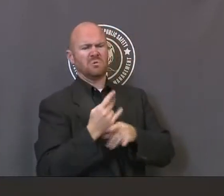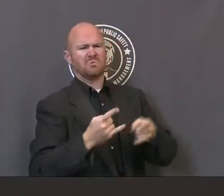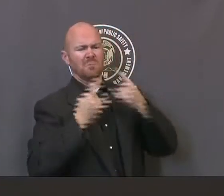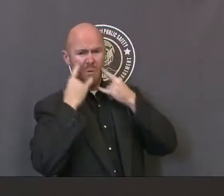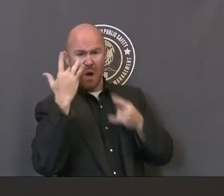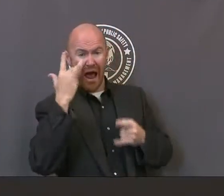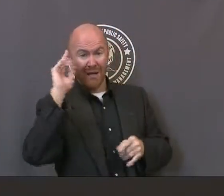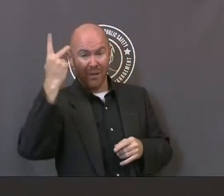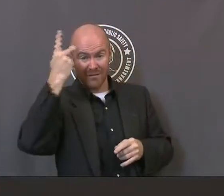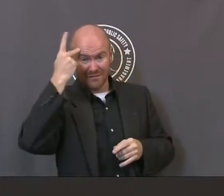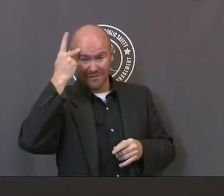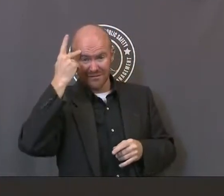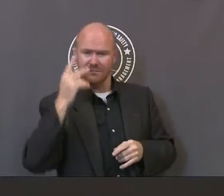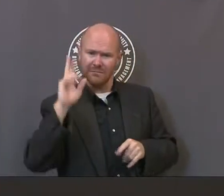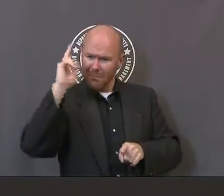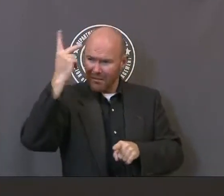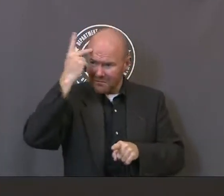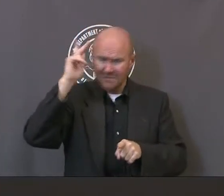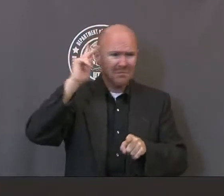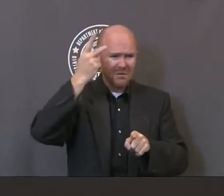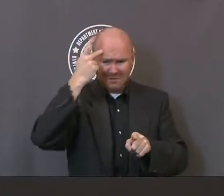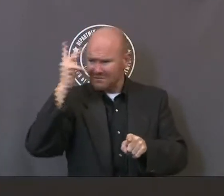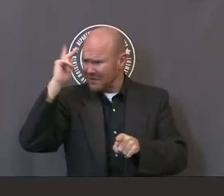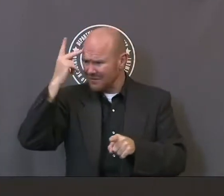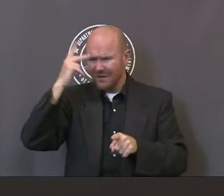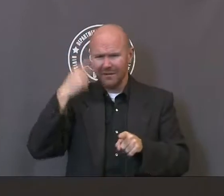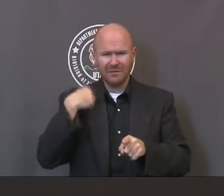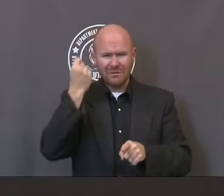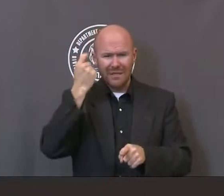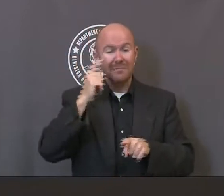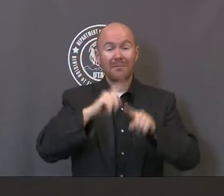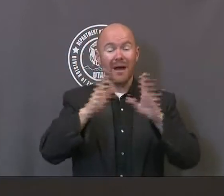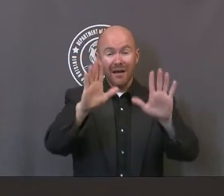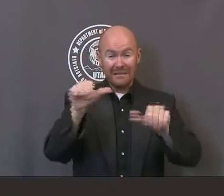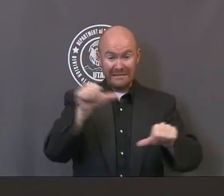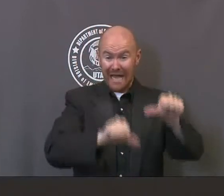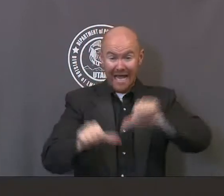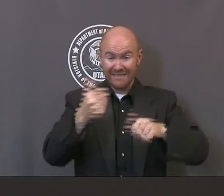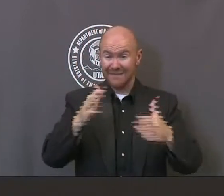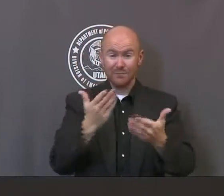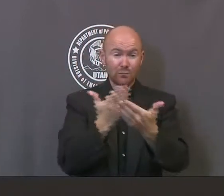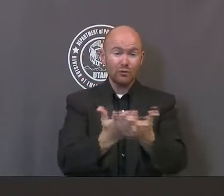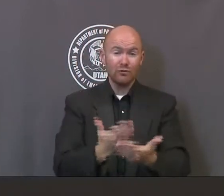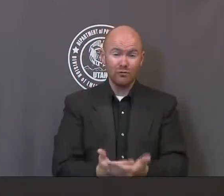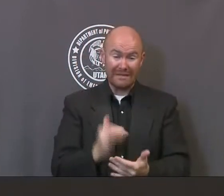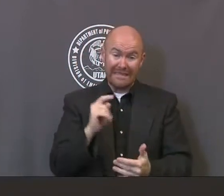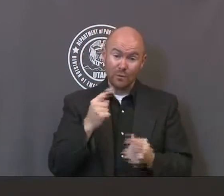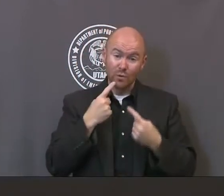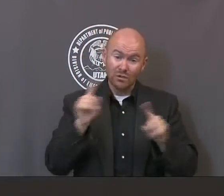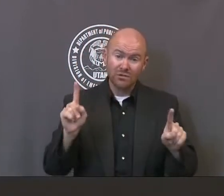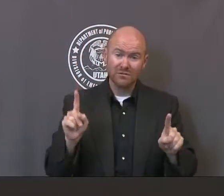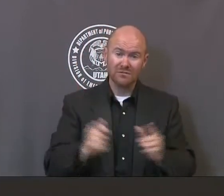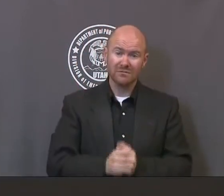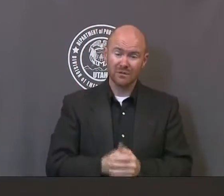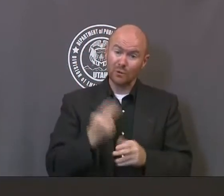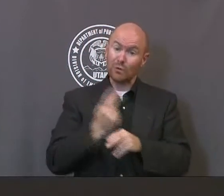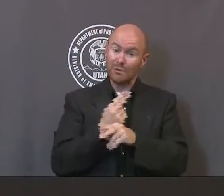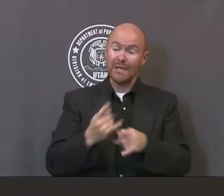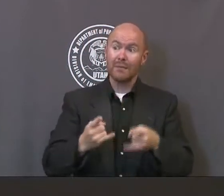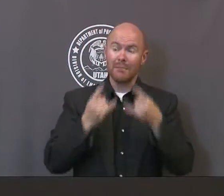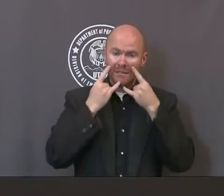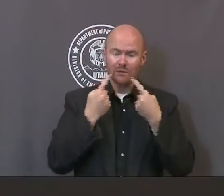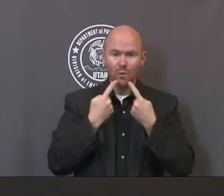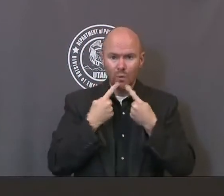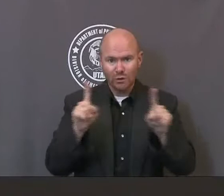masks just work. They're not the save-all. They don't do everything we need, but they work. So while these are